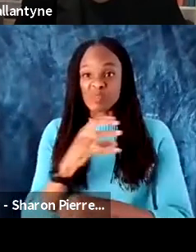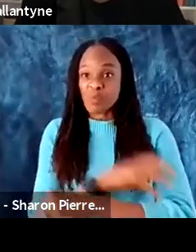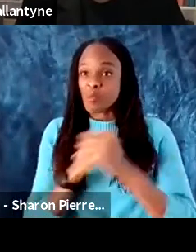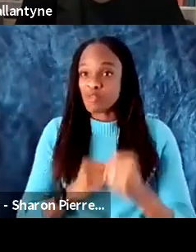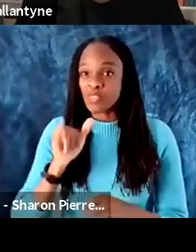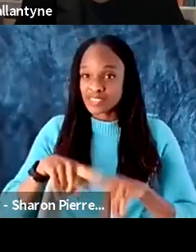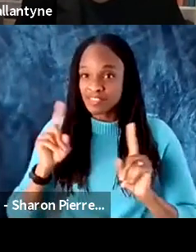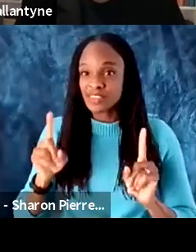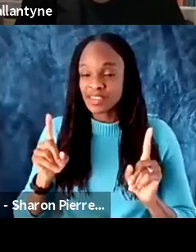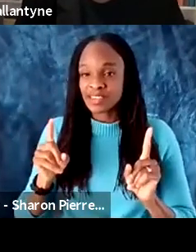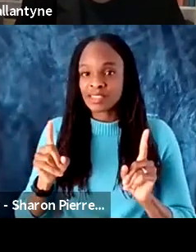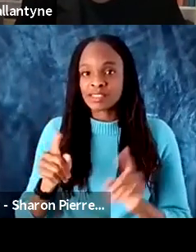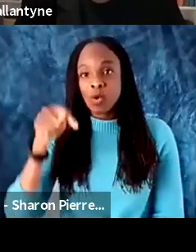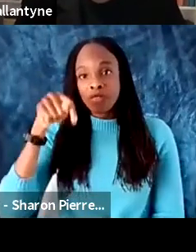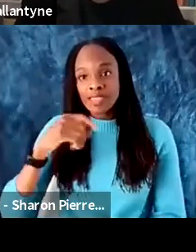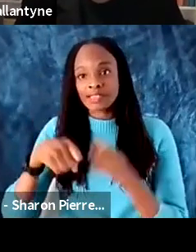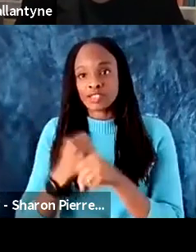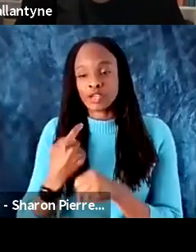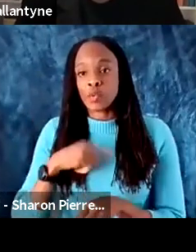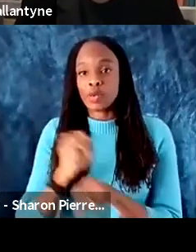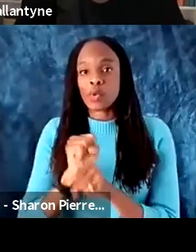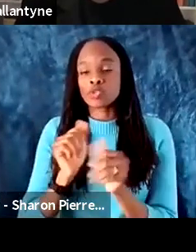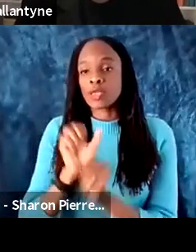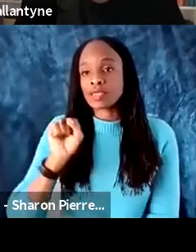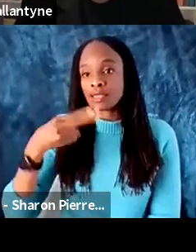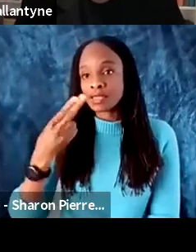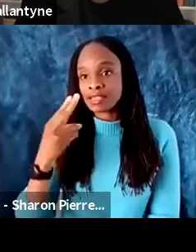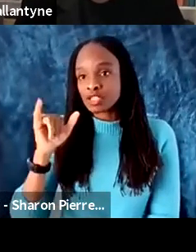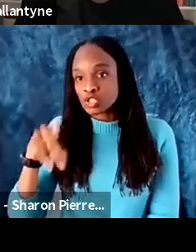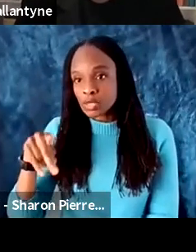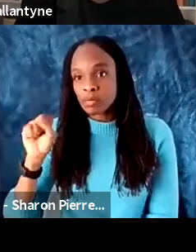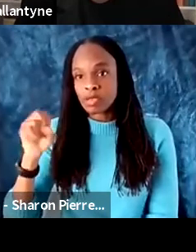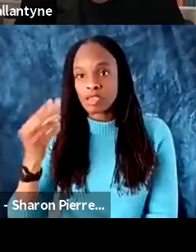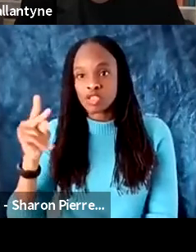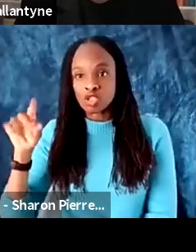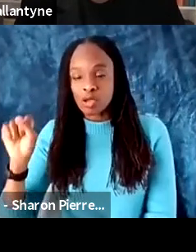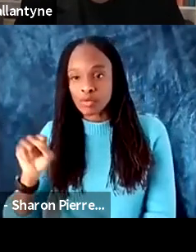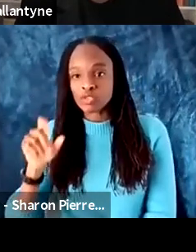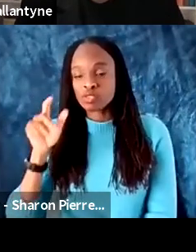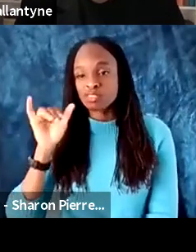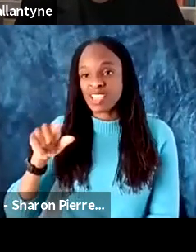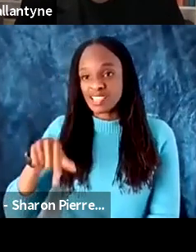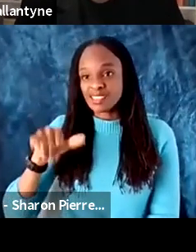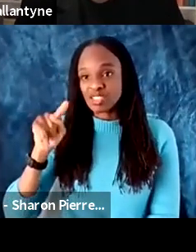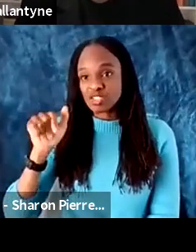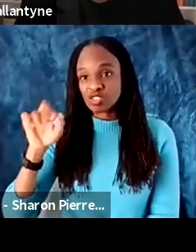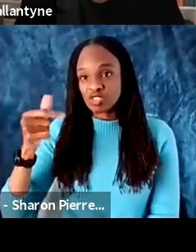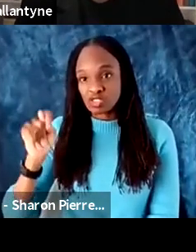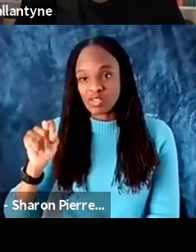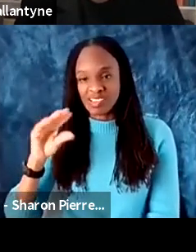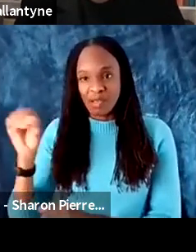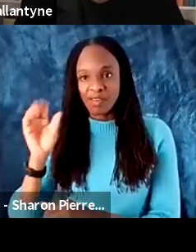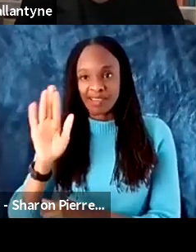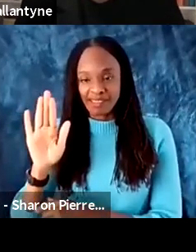so, in this year, we did work with Ship Shoppers, which is Target's gig economy platform, where they themselves, with